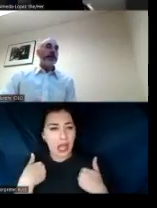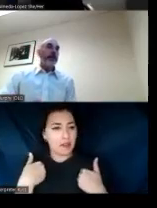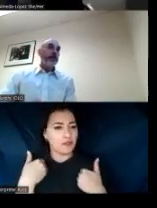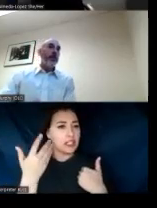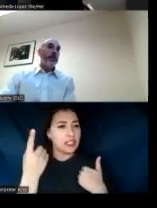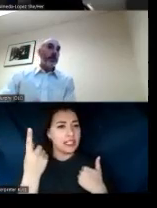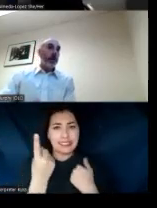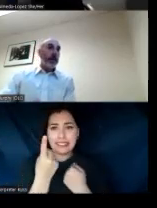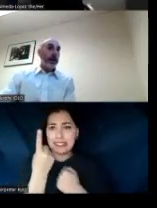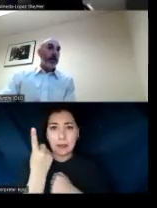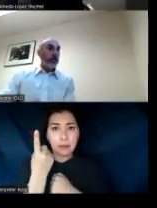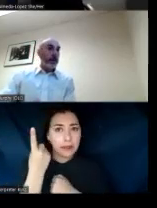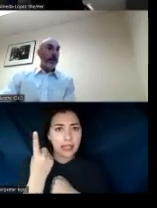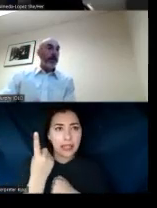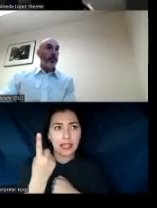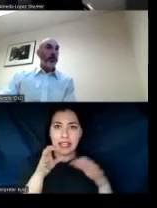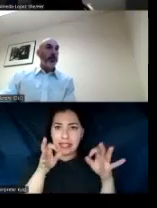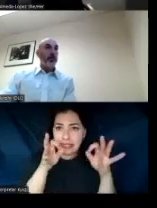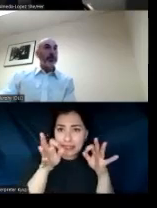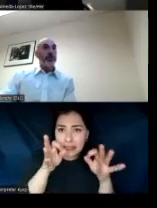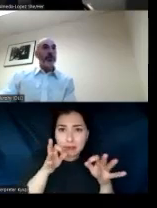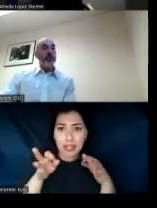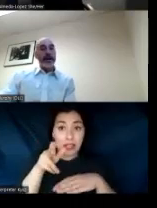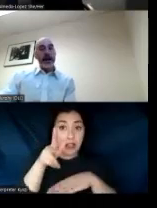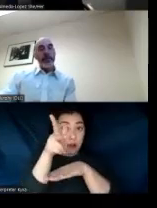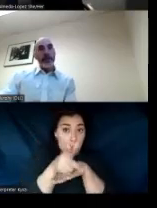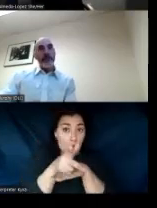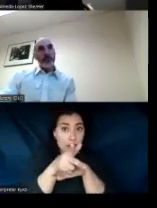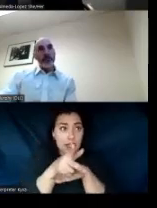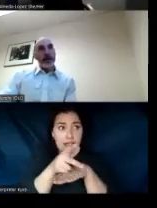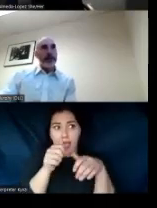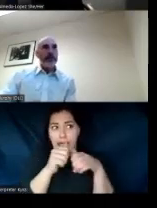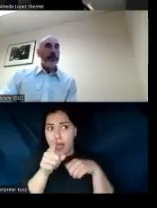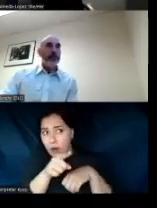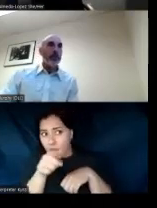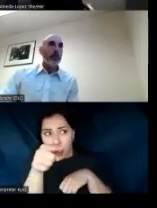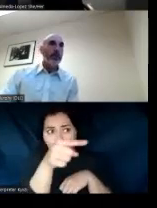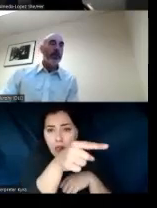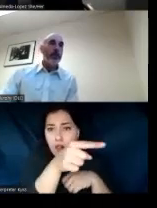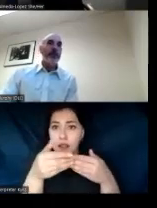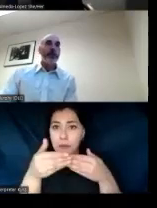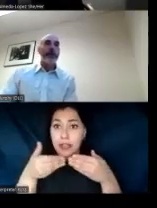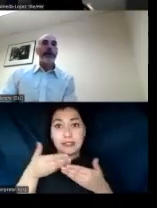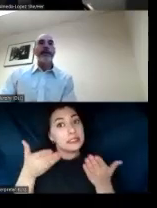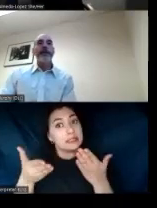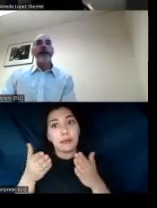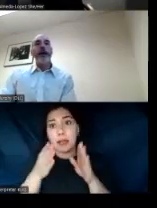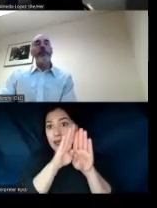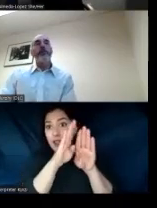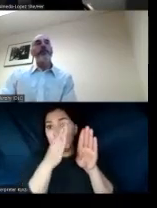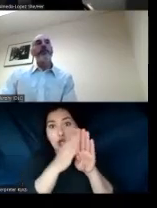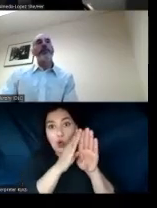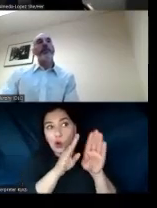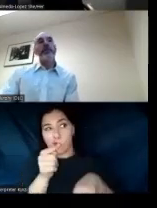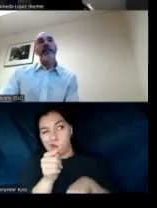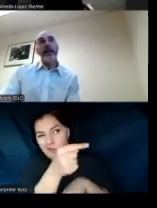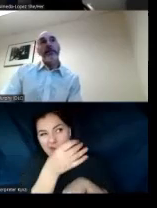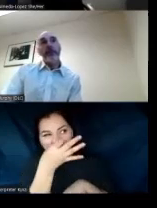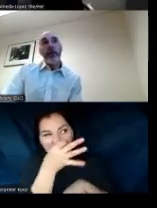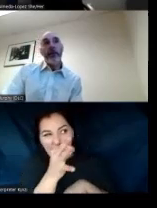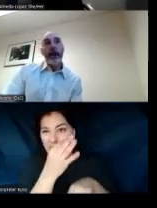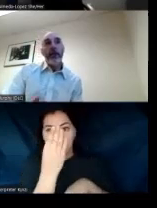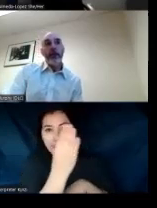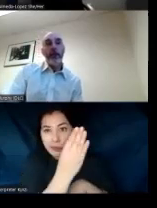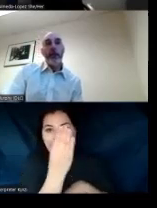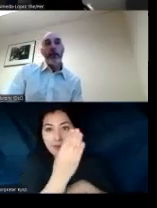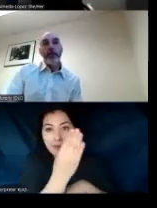get, from that space, which may not be directly in front of the door, although hopefully it is, to get